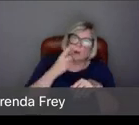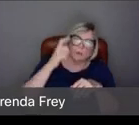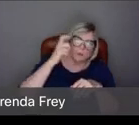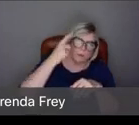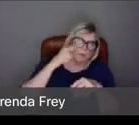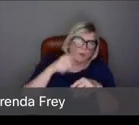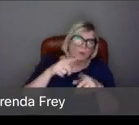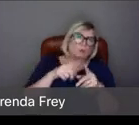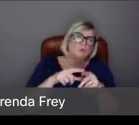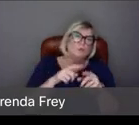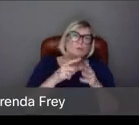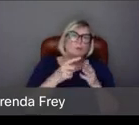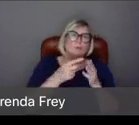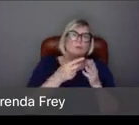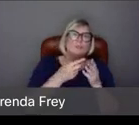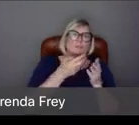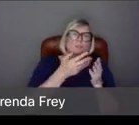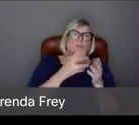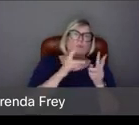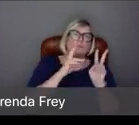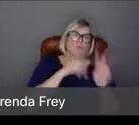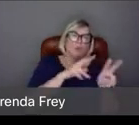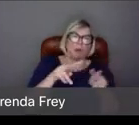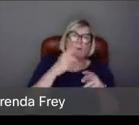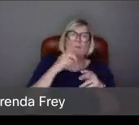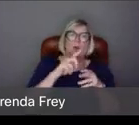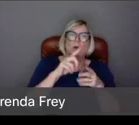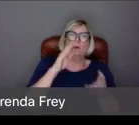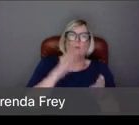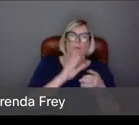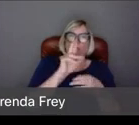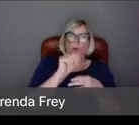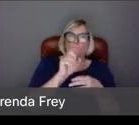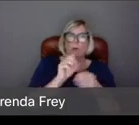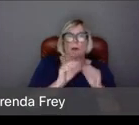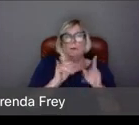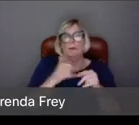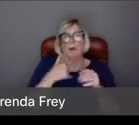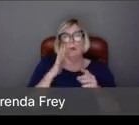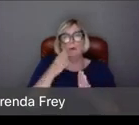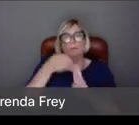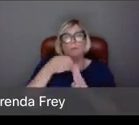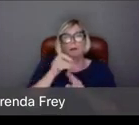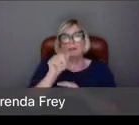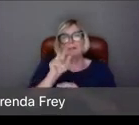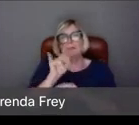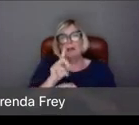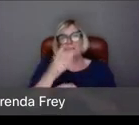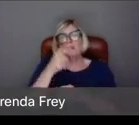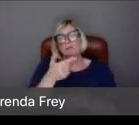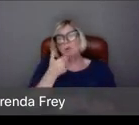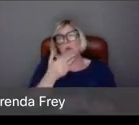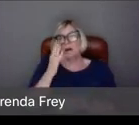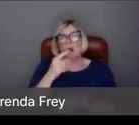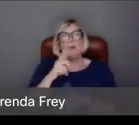to shop around for rates. Now, obviously, I'm going to go to David first because he seems like a pretty good guy, but you want to